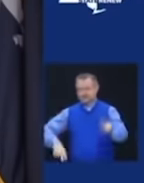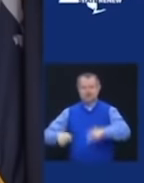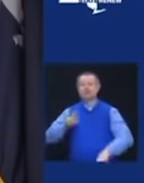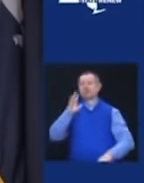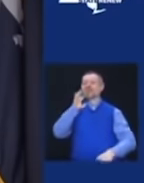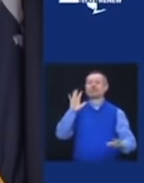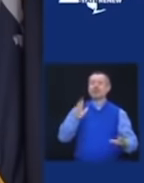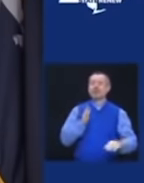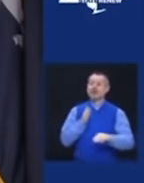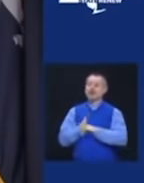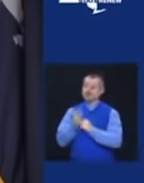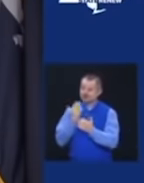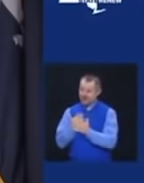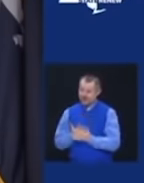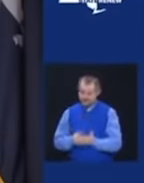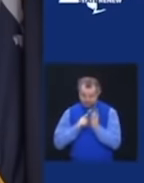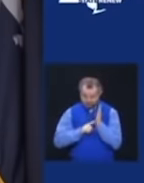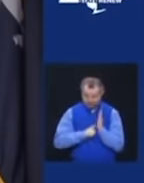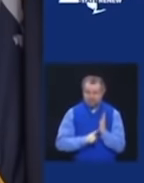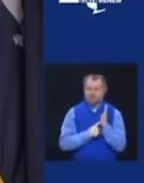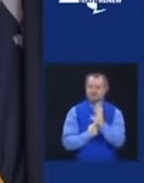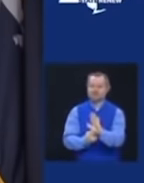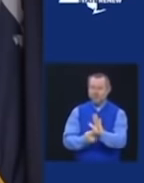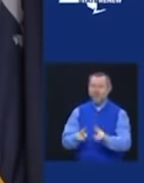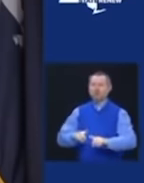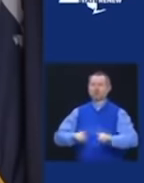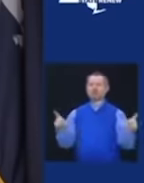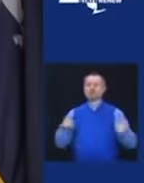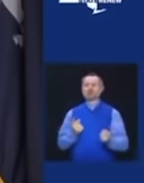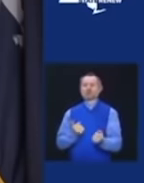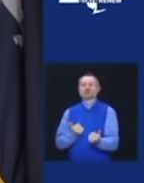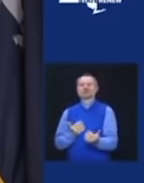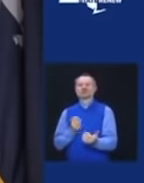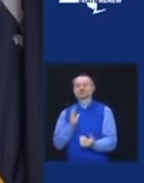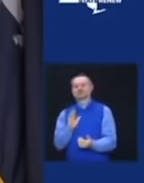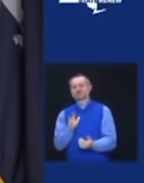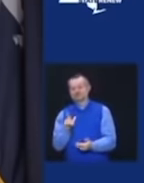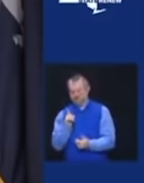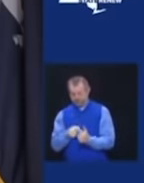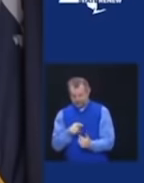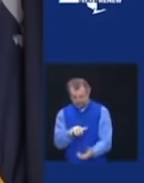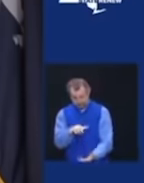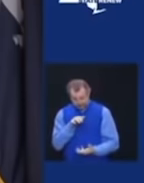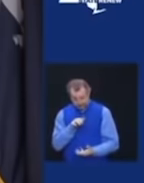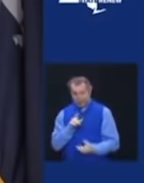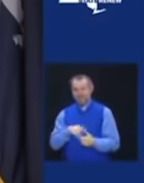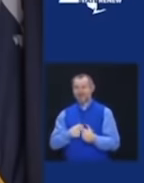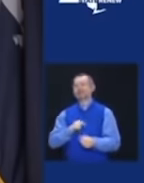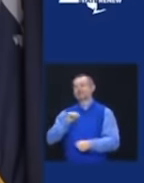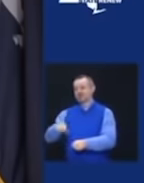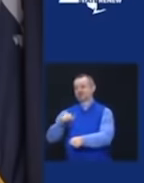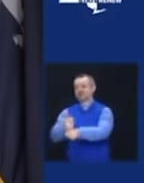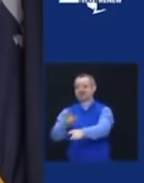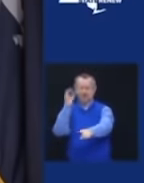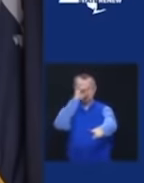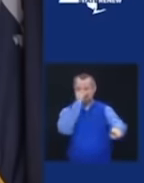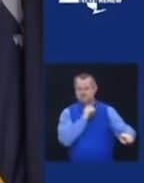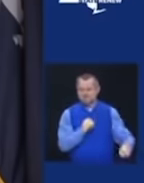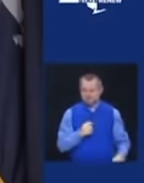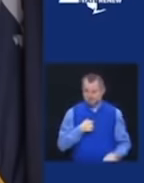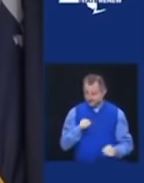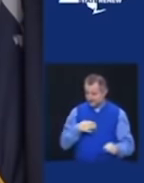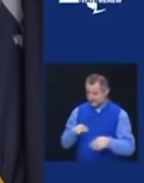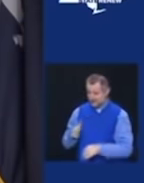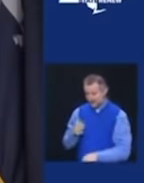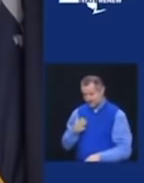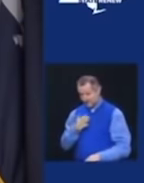out and it's a different situation. So wait for the facts before you form an opinion. And as I said, my behavior